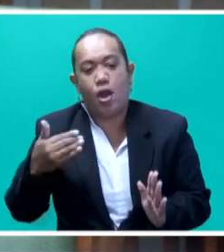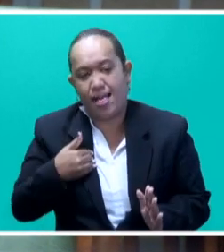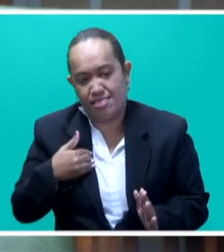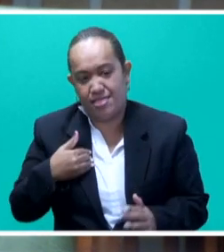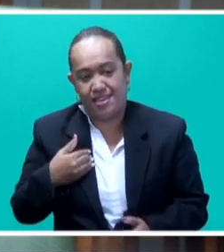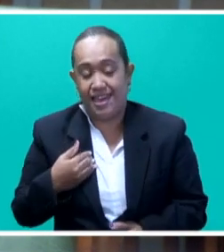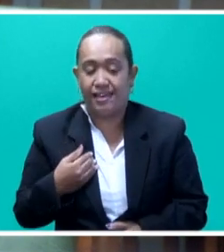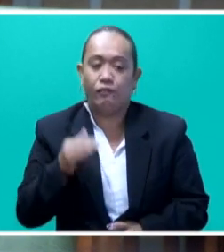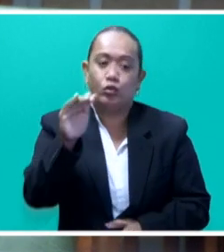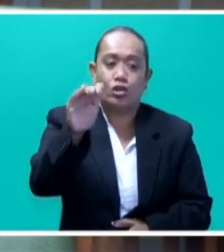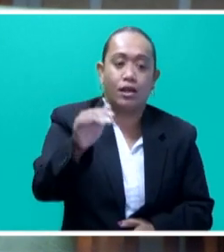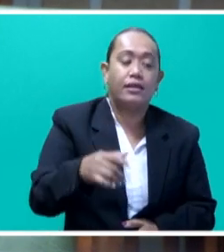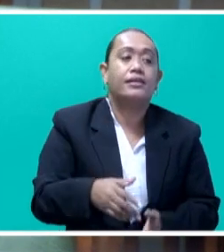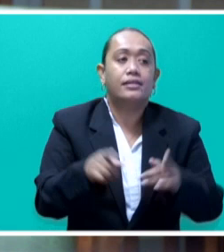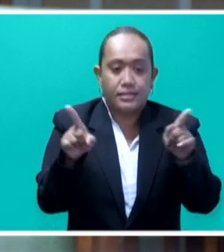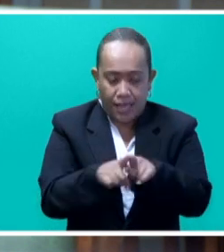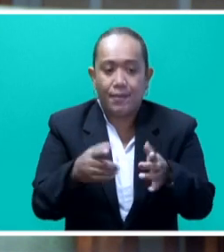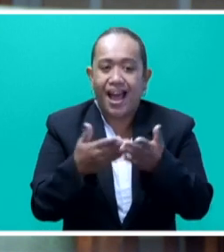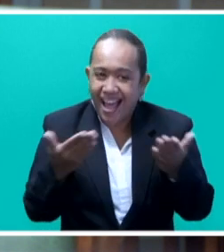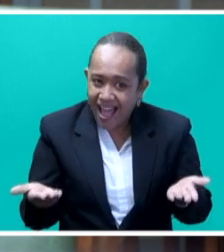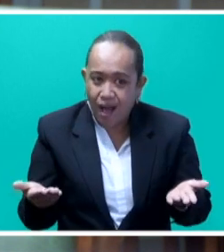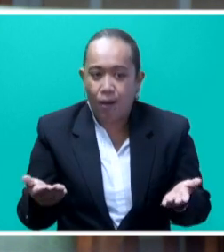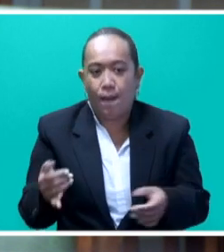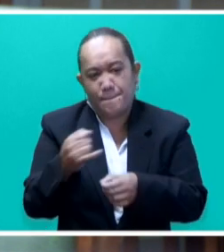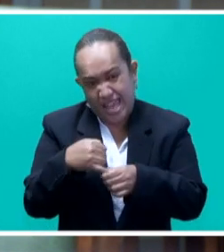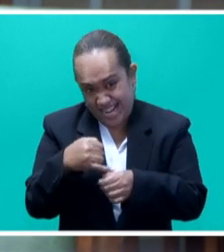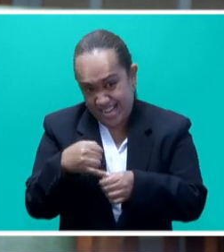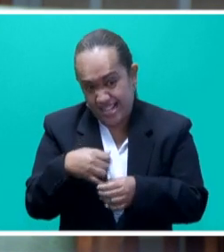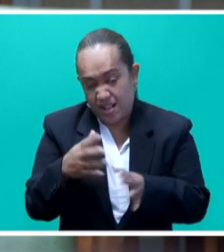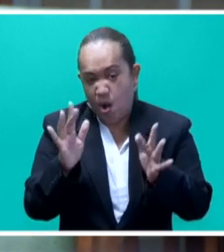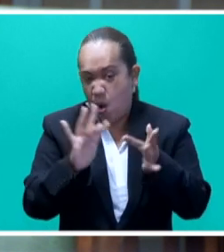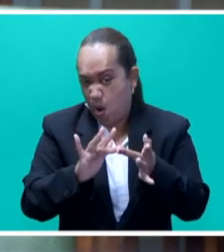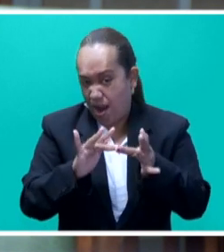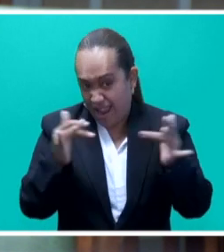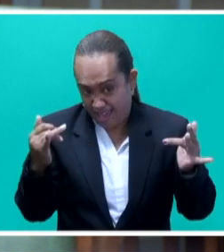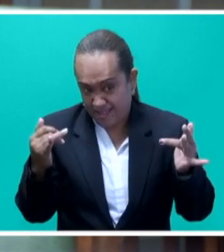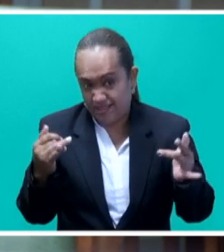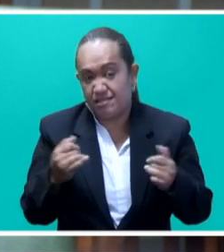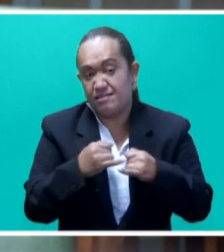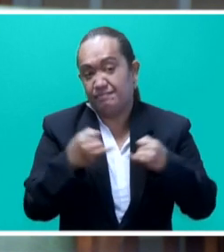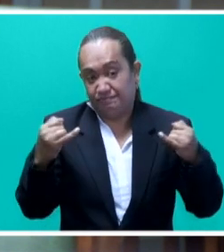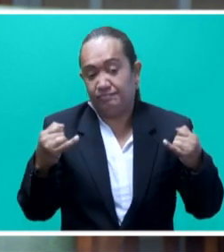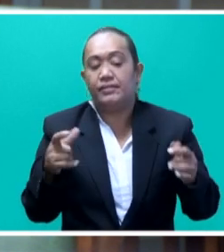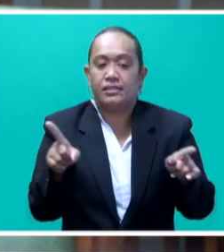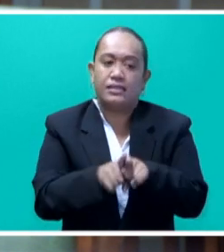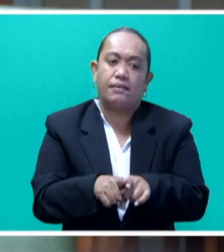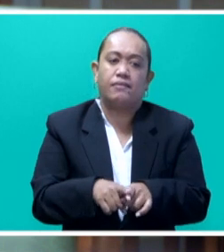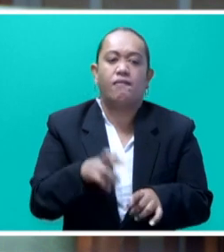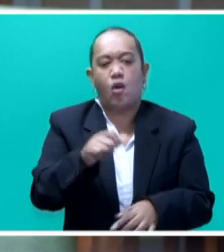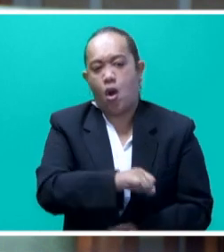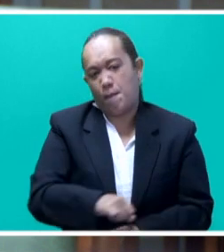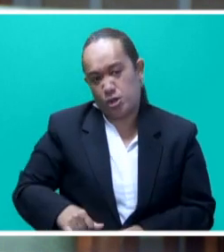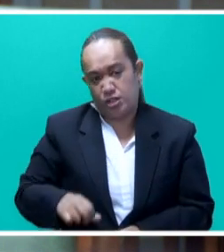at the Aspen Medical coming online in March next year. We'll have open heart surgery available too. And last